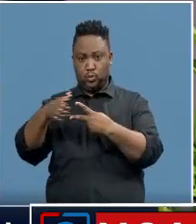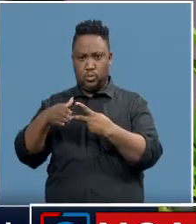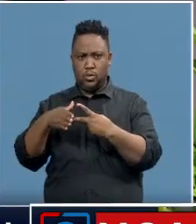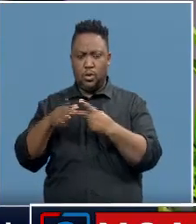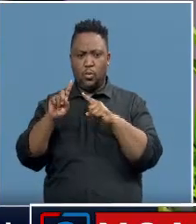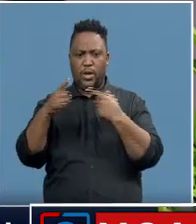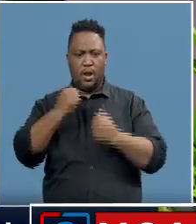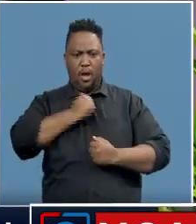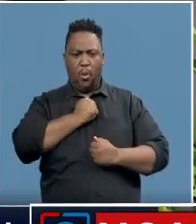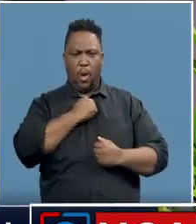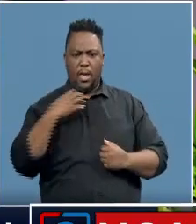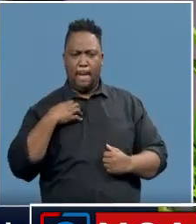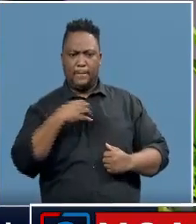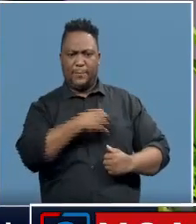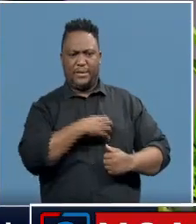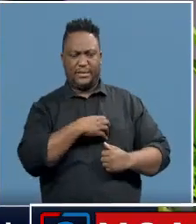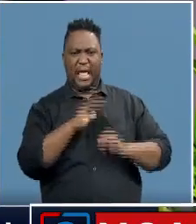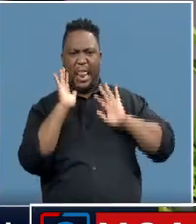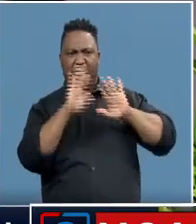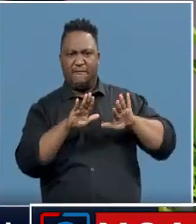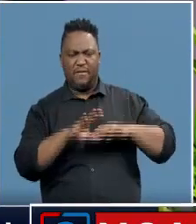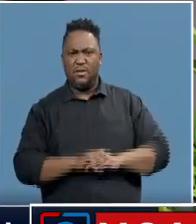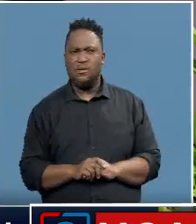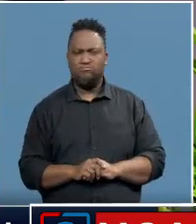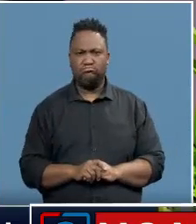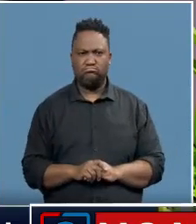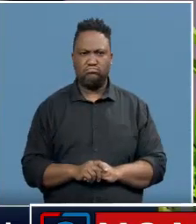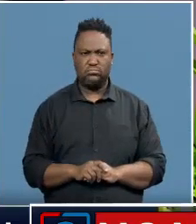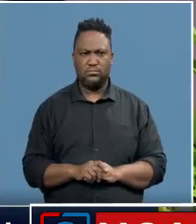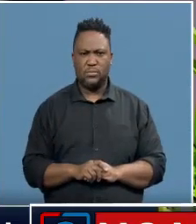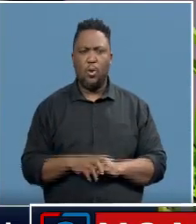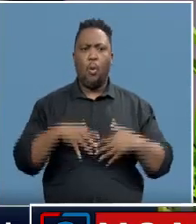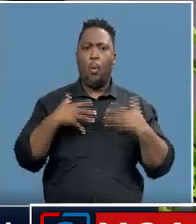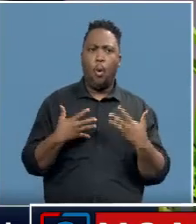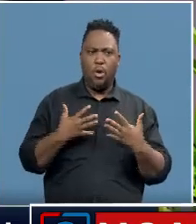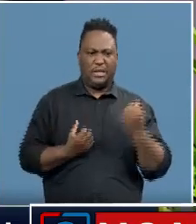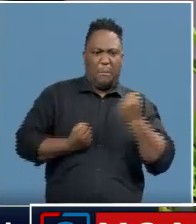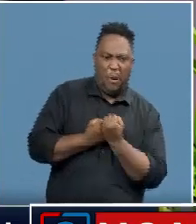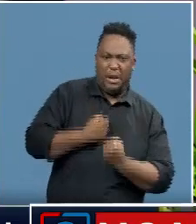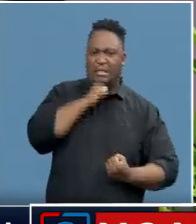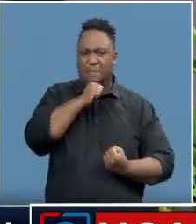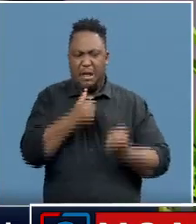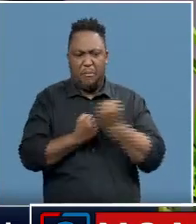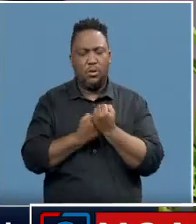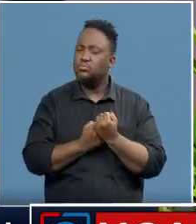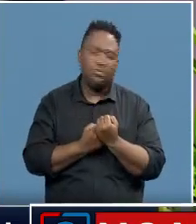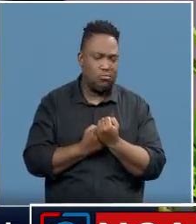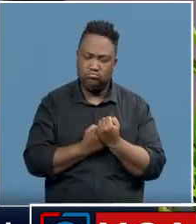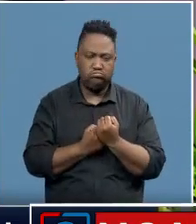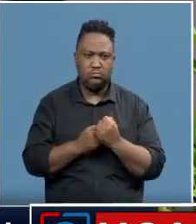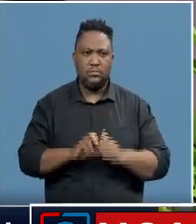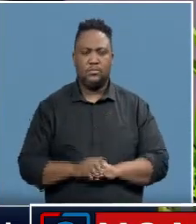altar. Neither are we sycophants of Ramaphosa. We are not.